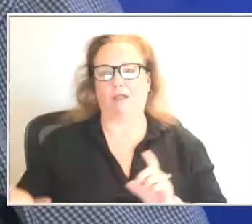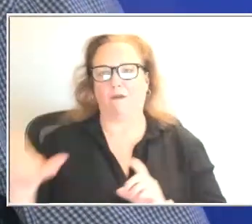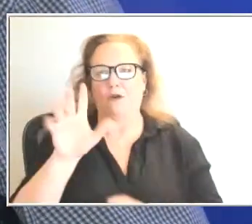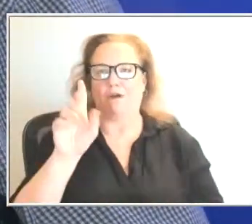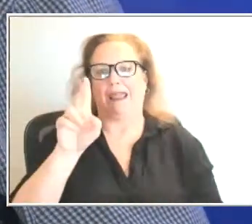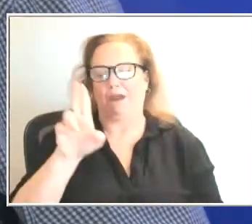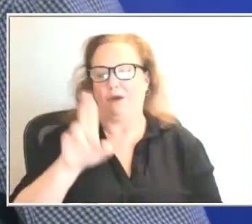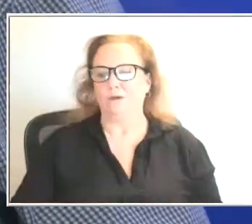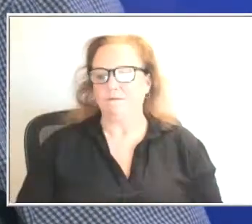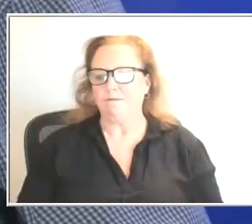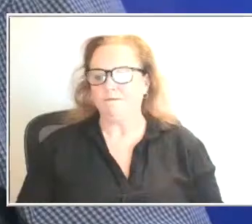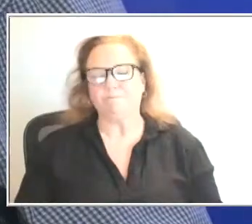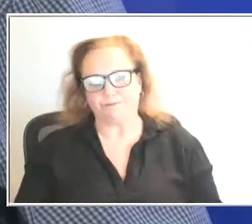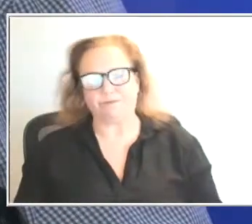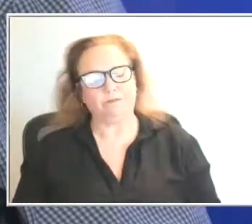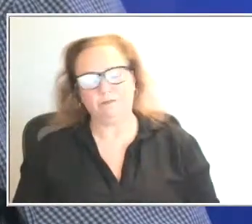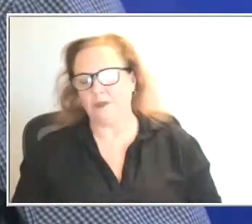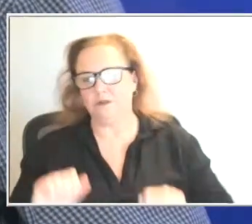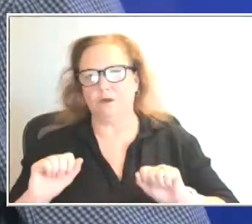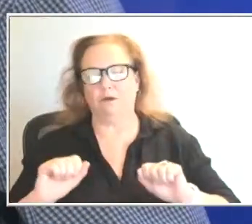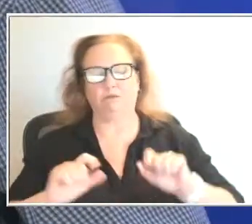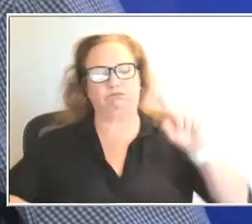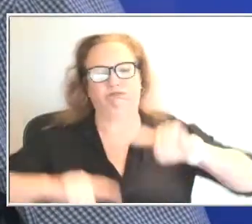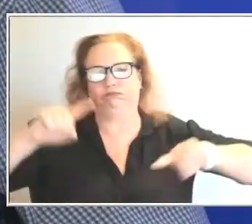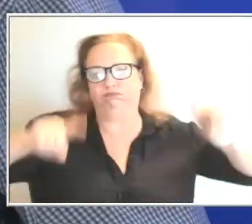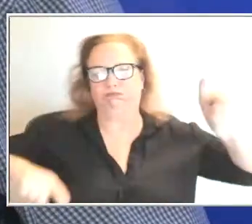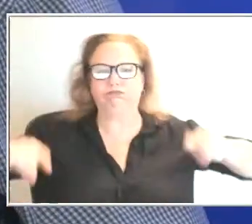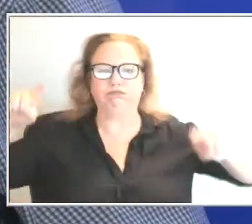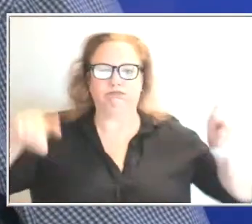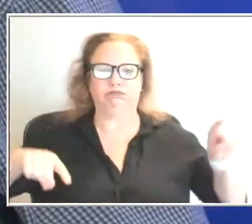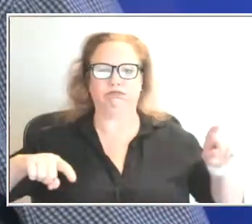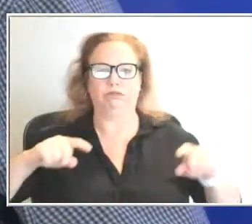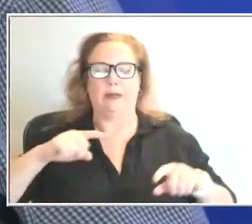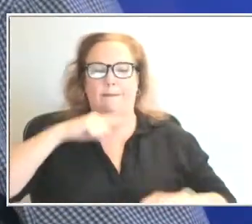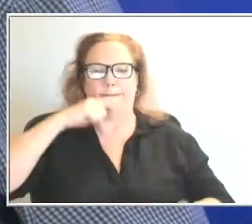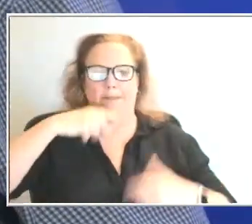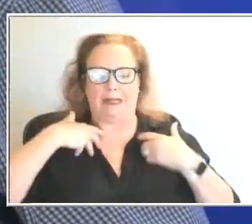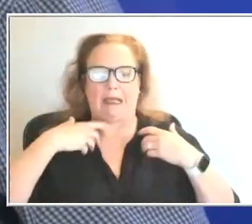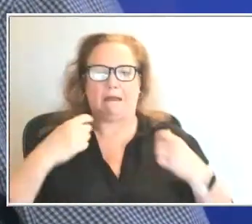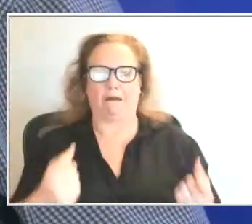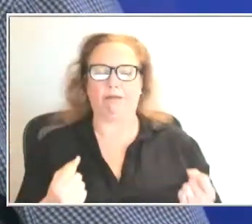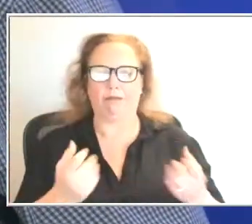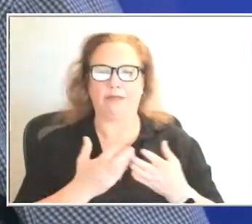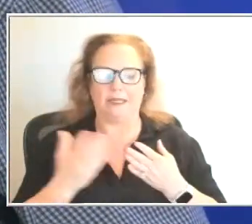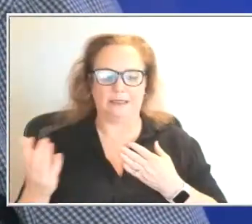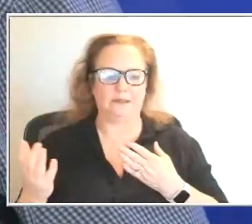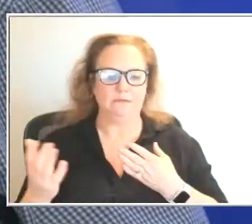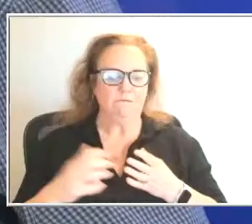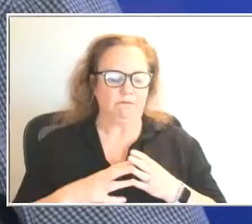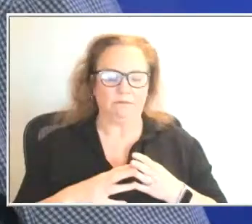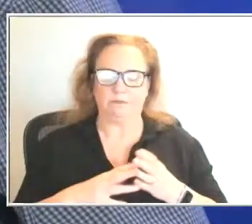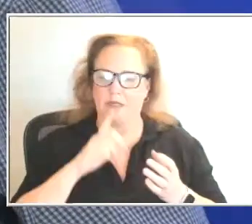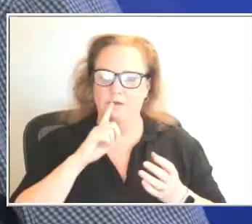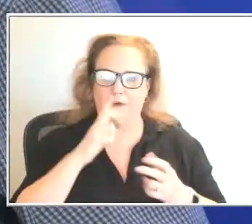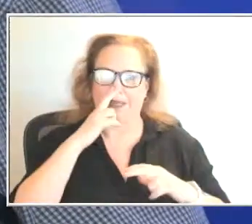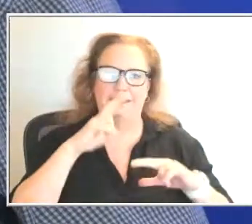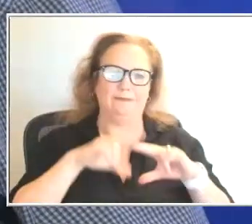we get to do all sorts of public health things, and it's really fun. It's always different every day,